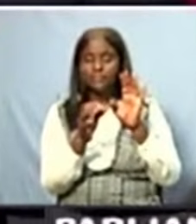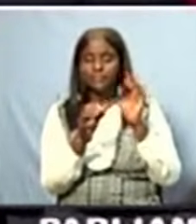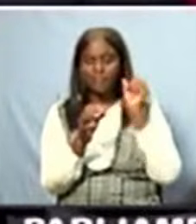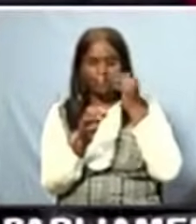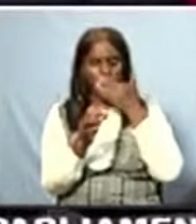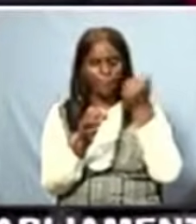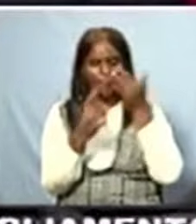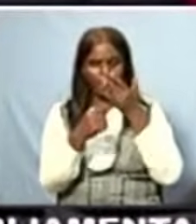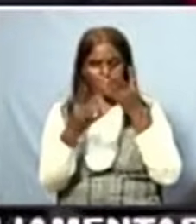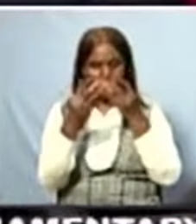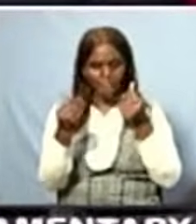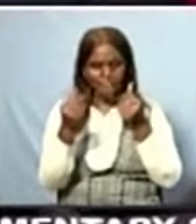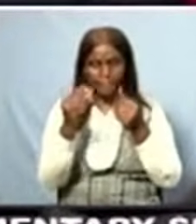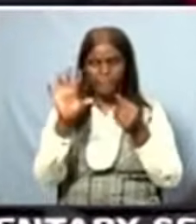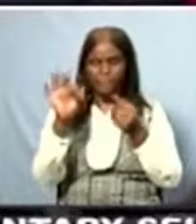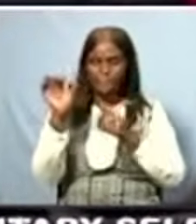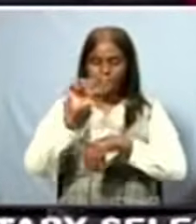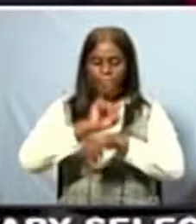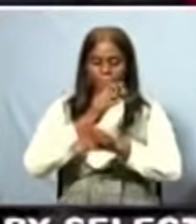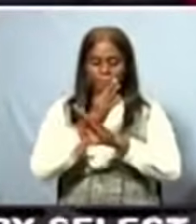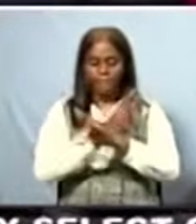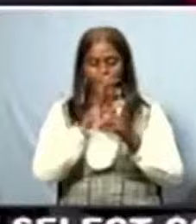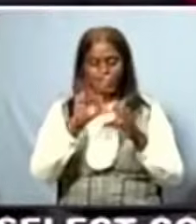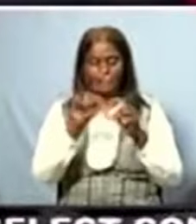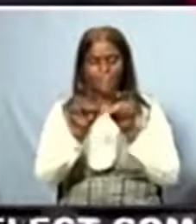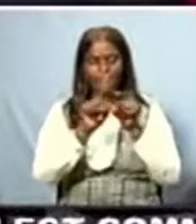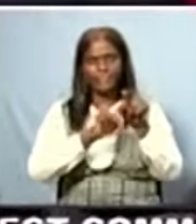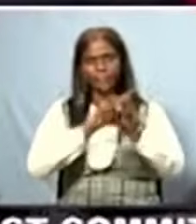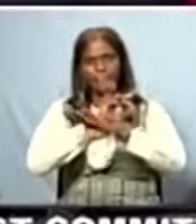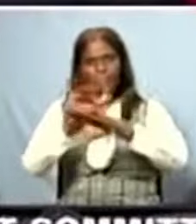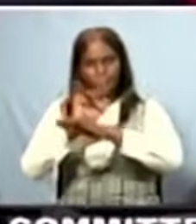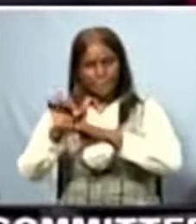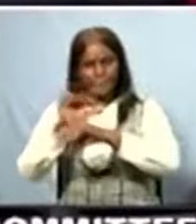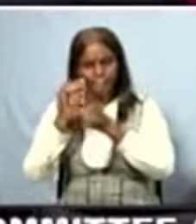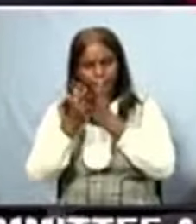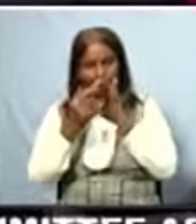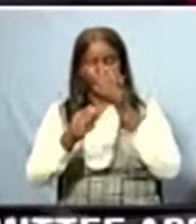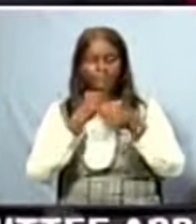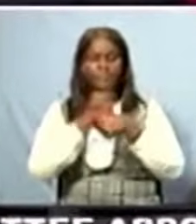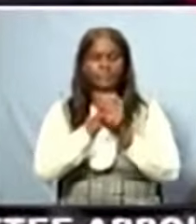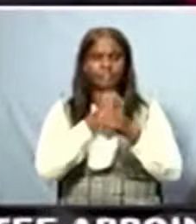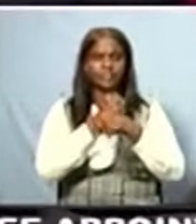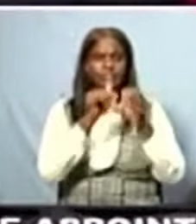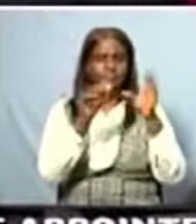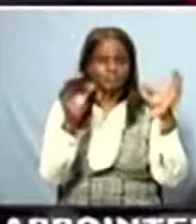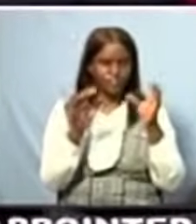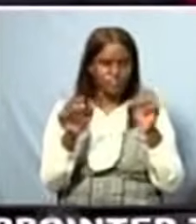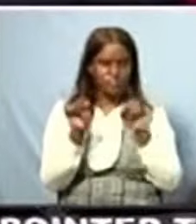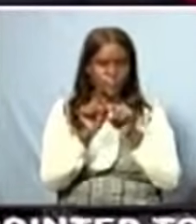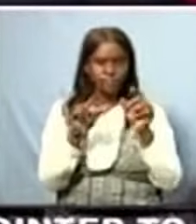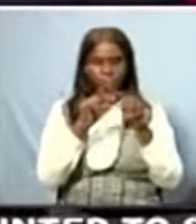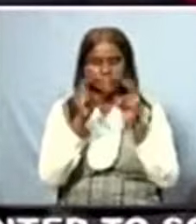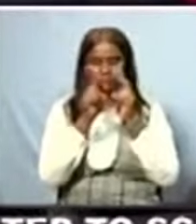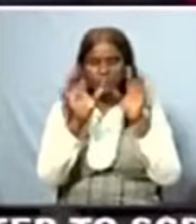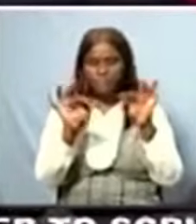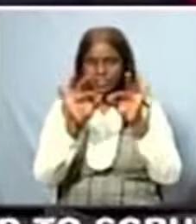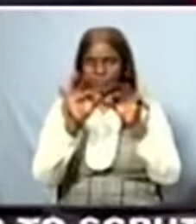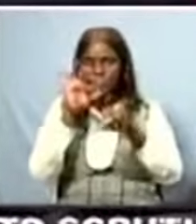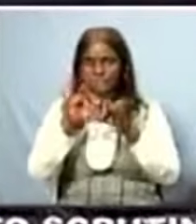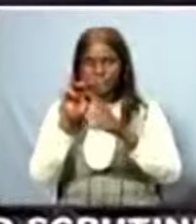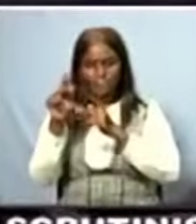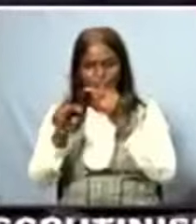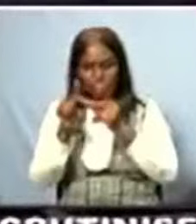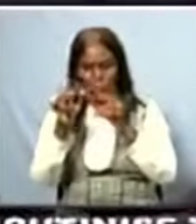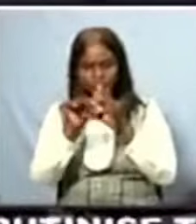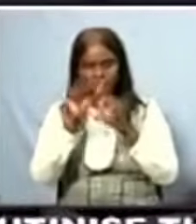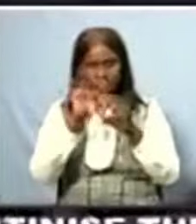should be dissolved 90 days before a general election so that vacancies are created in the Council and necessary electoral processes in